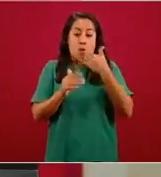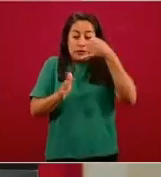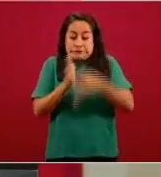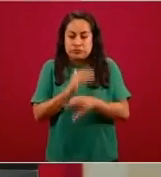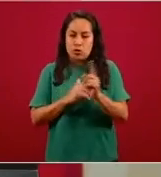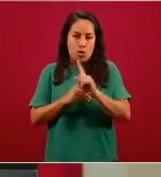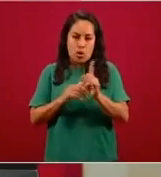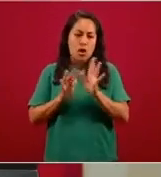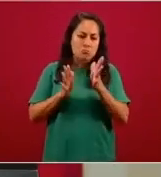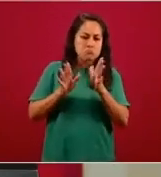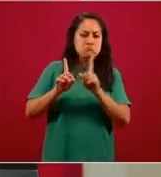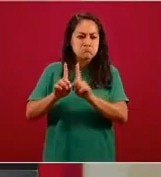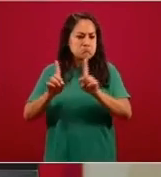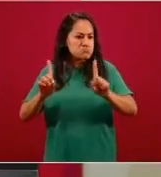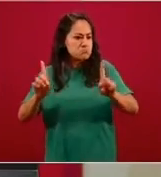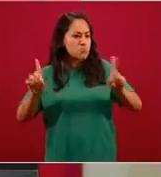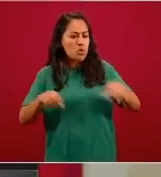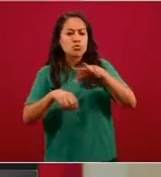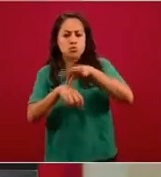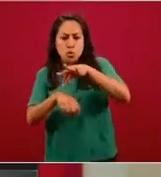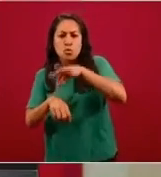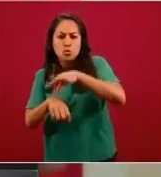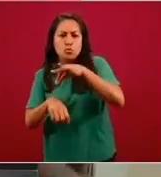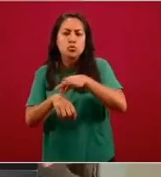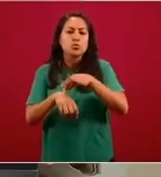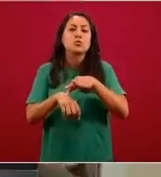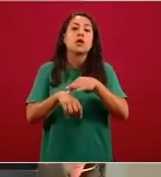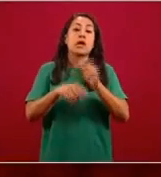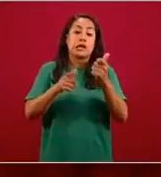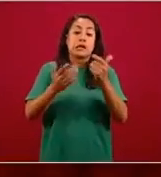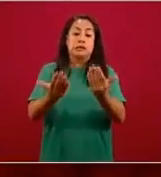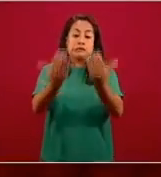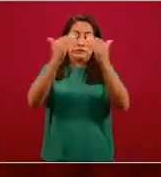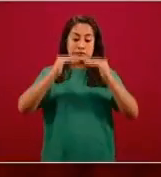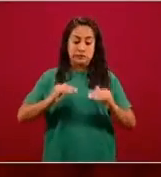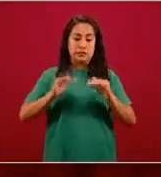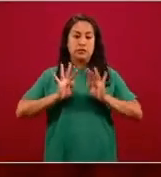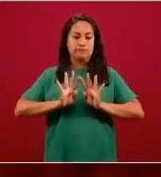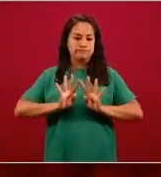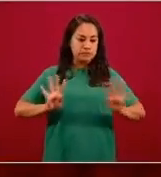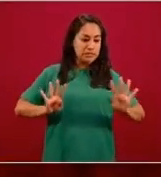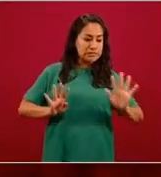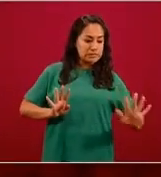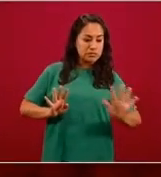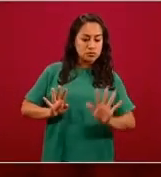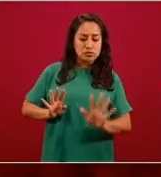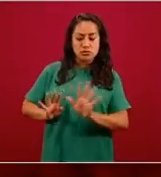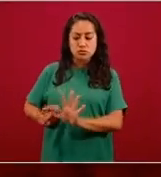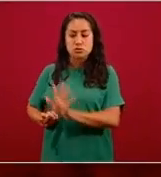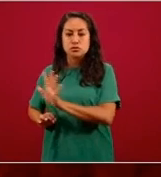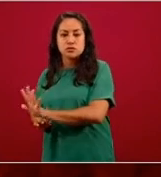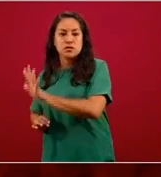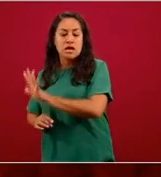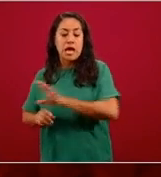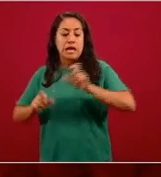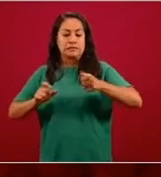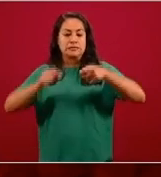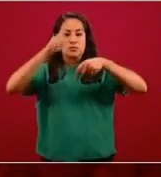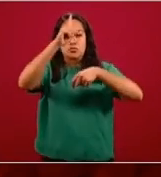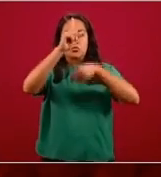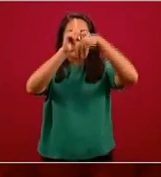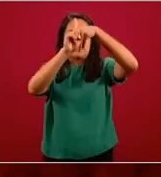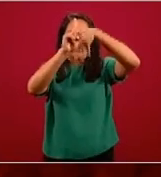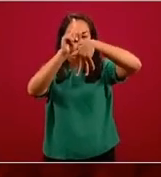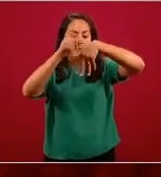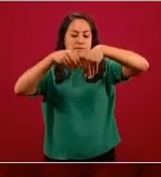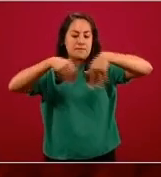have a subspecialty in that area, but who are related, and then they supervise another 5 people. So we have a sort of a